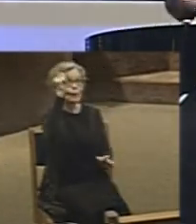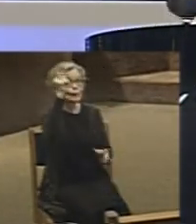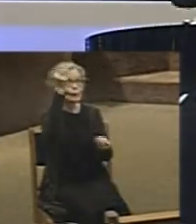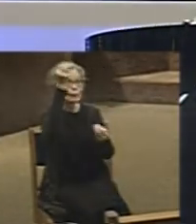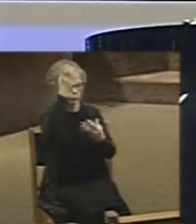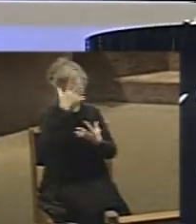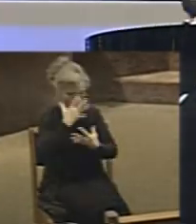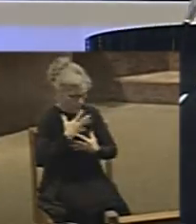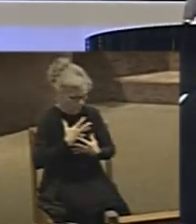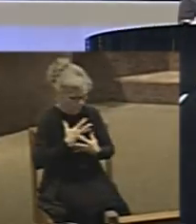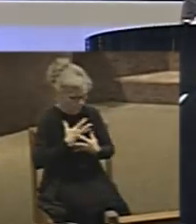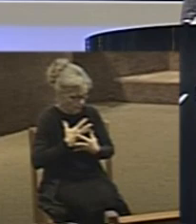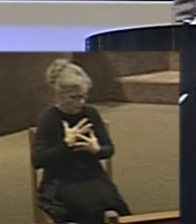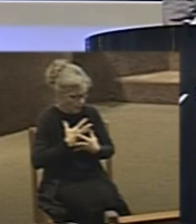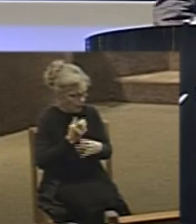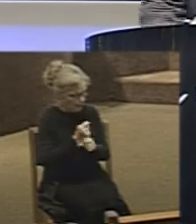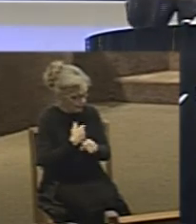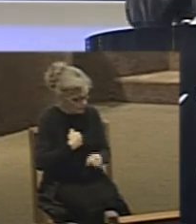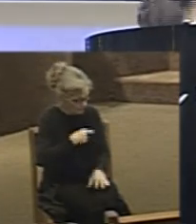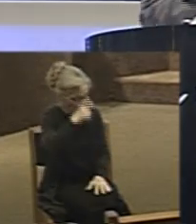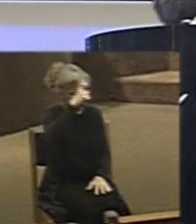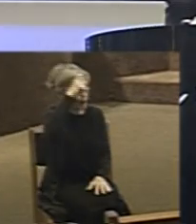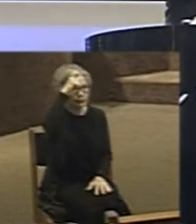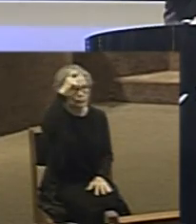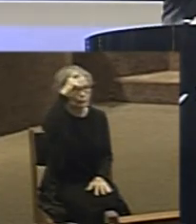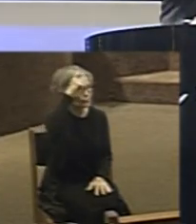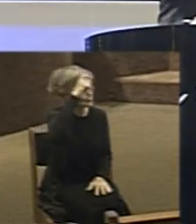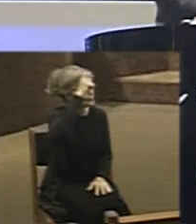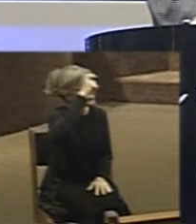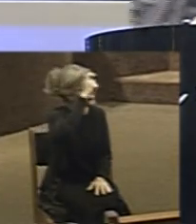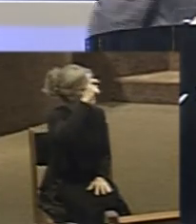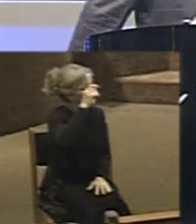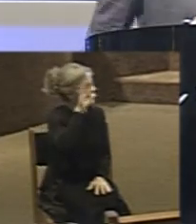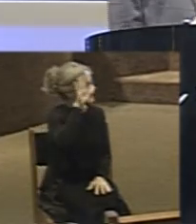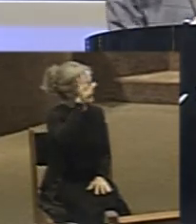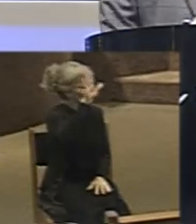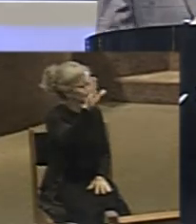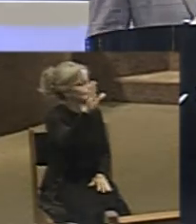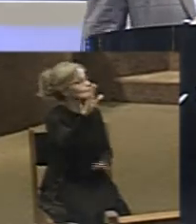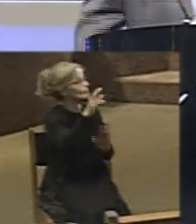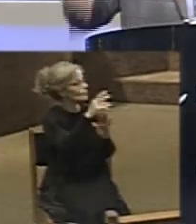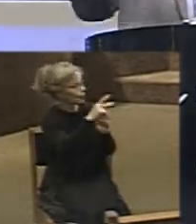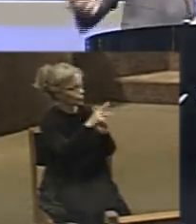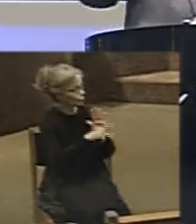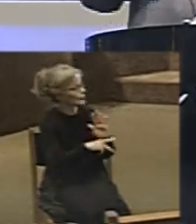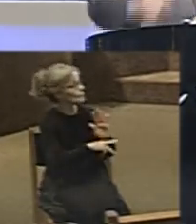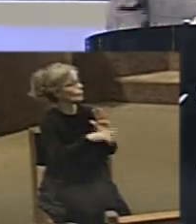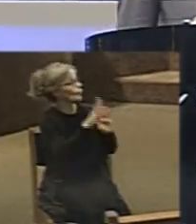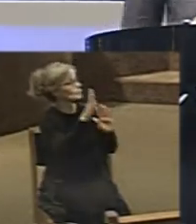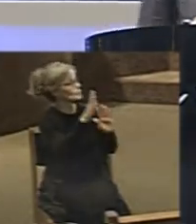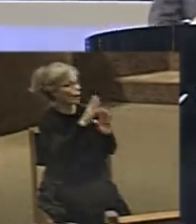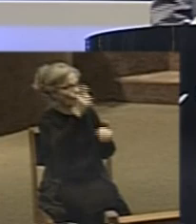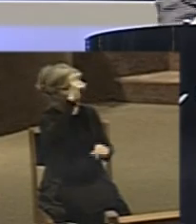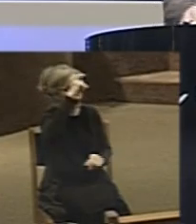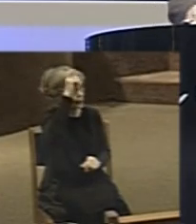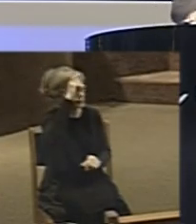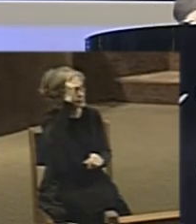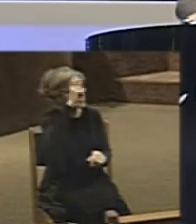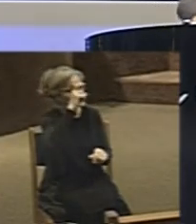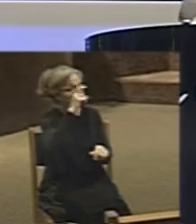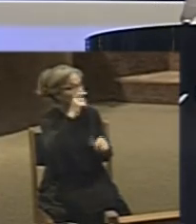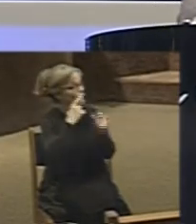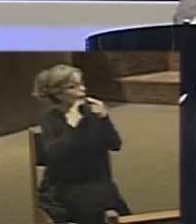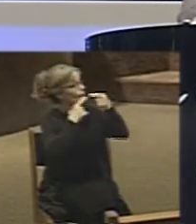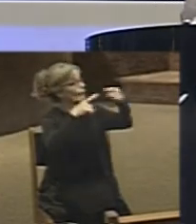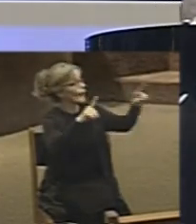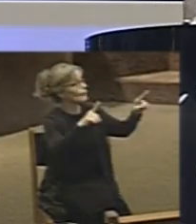The statutes of the Lord are right, rejoicing the heart. The commandment of the Lord is